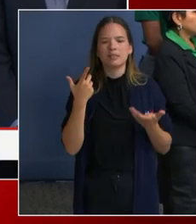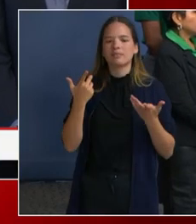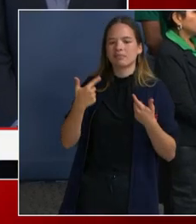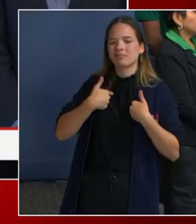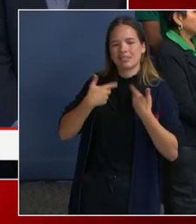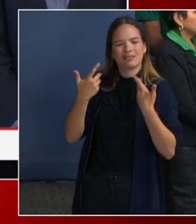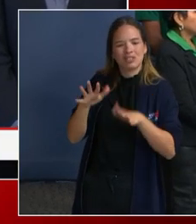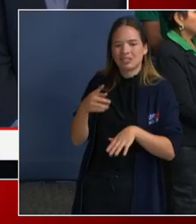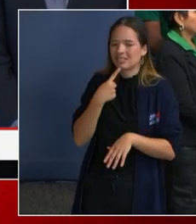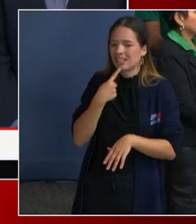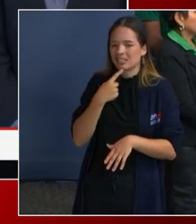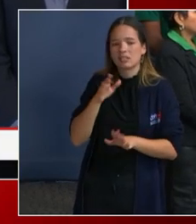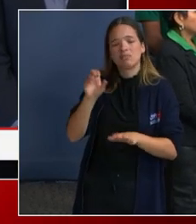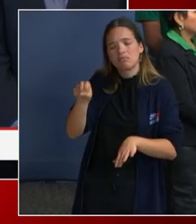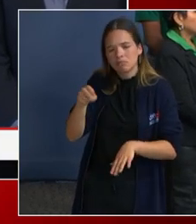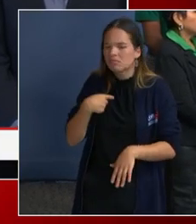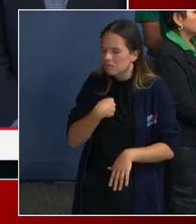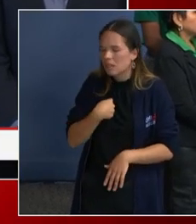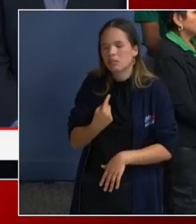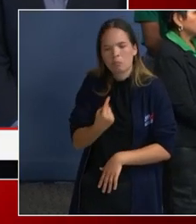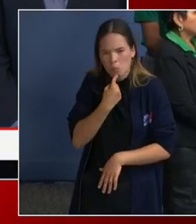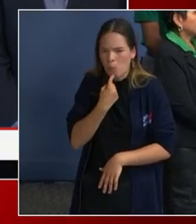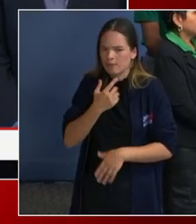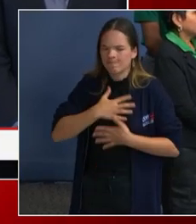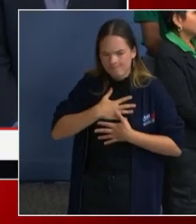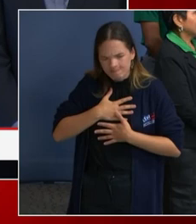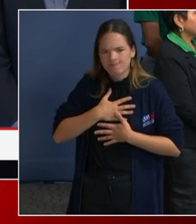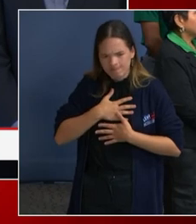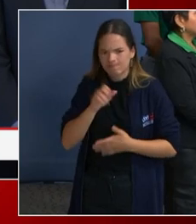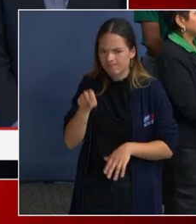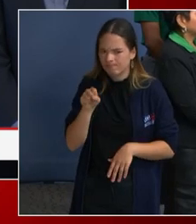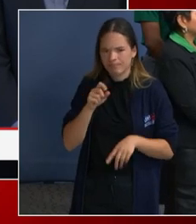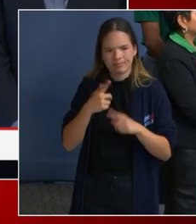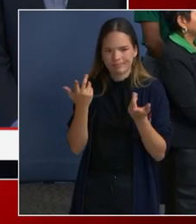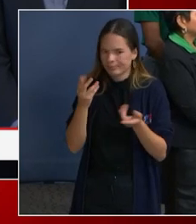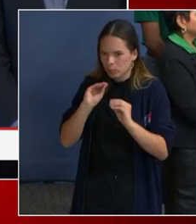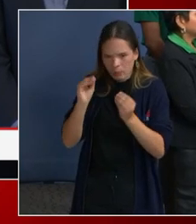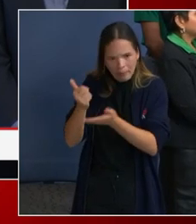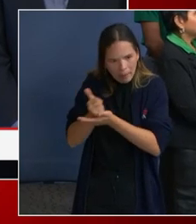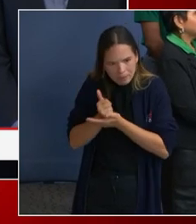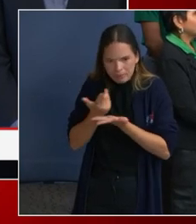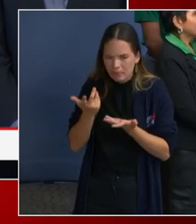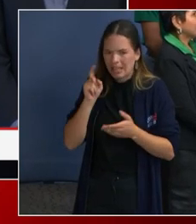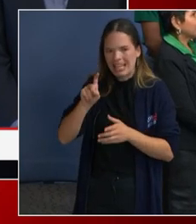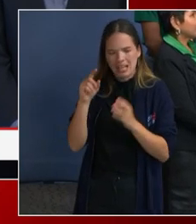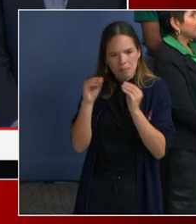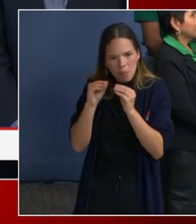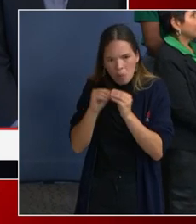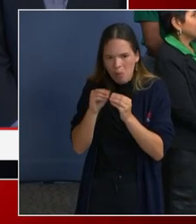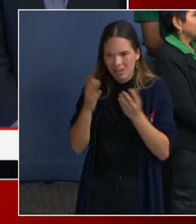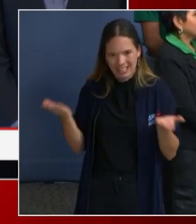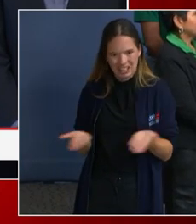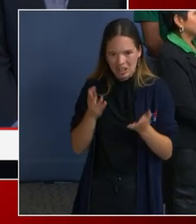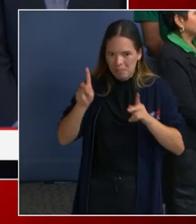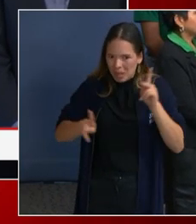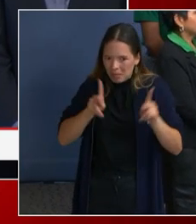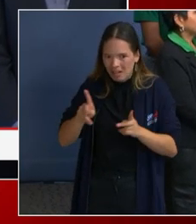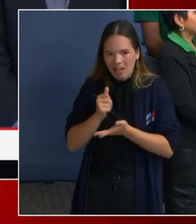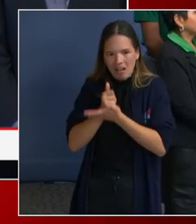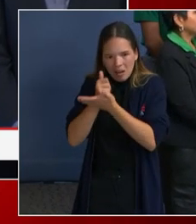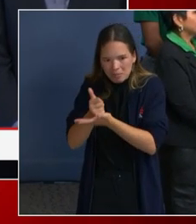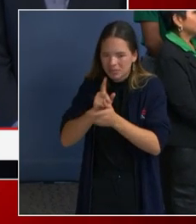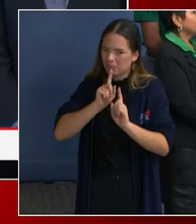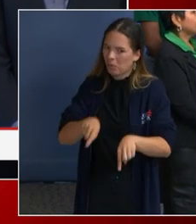I am that our first need for more people on the ground that helps to respond to